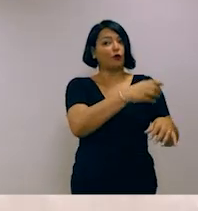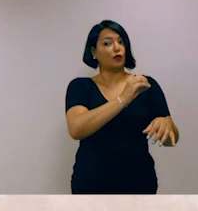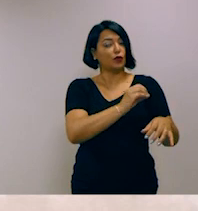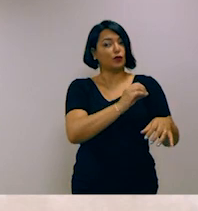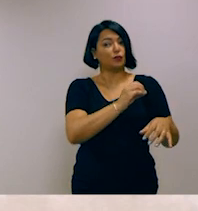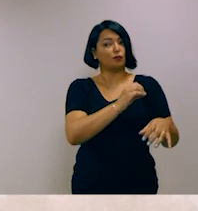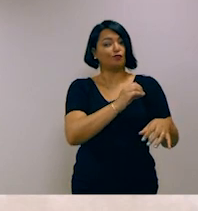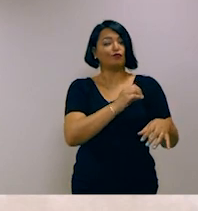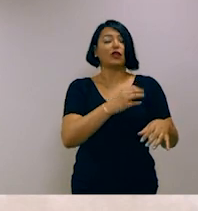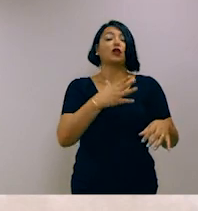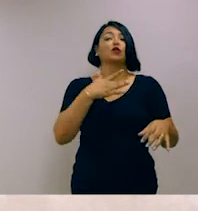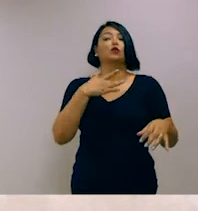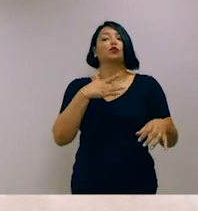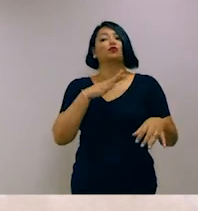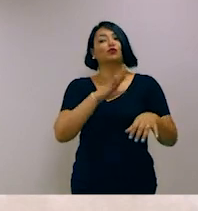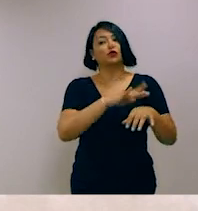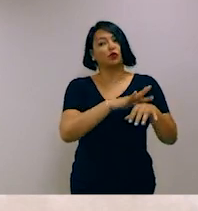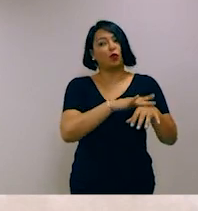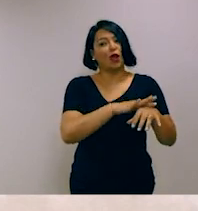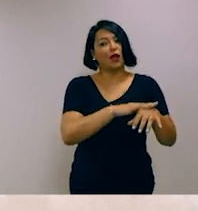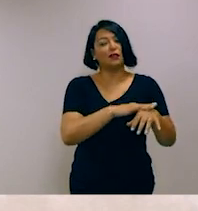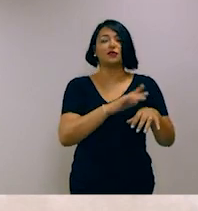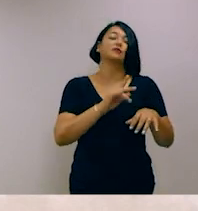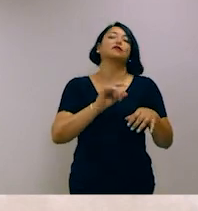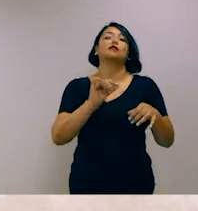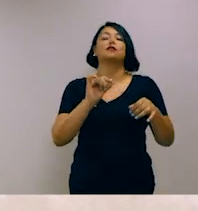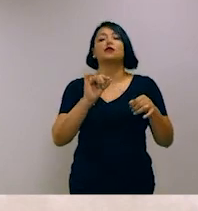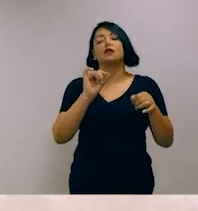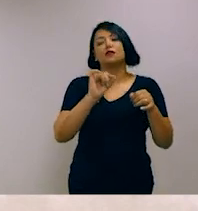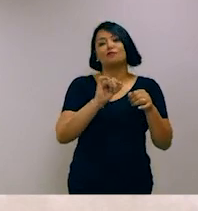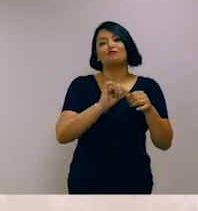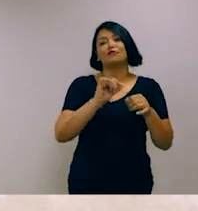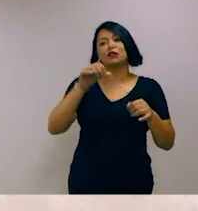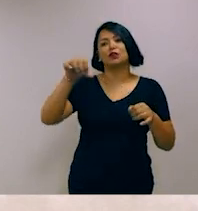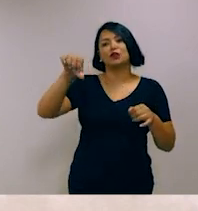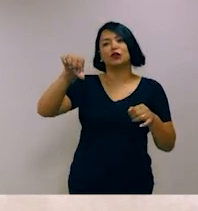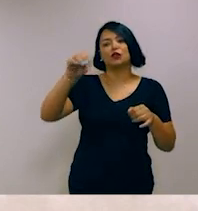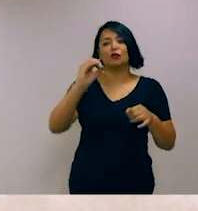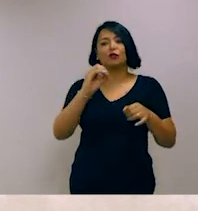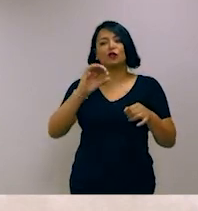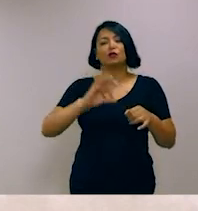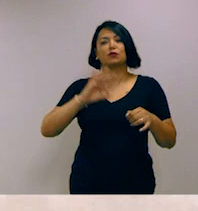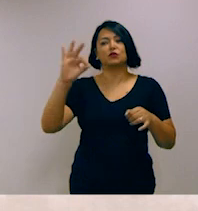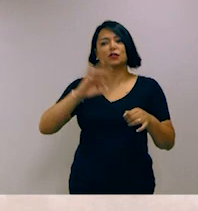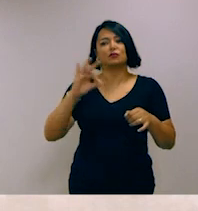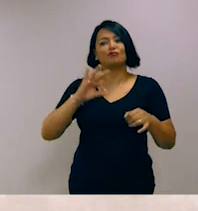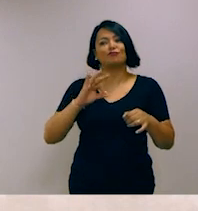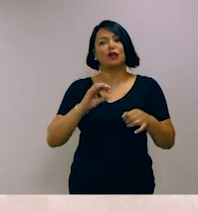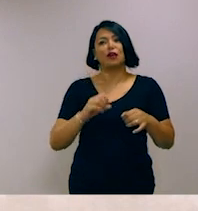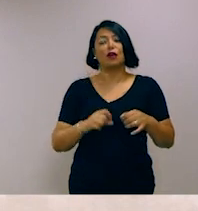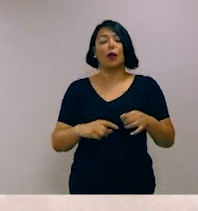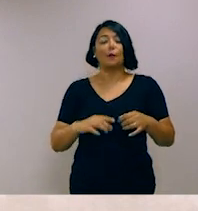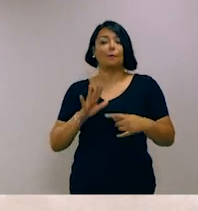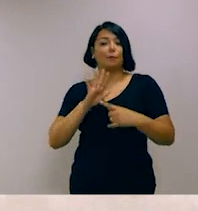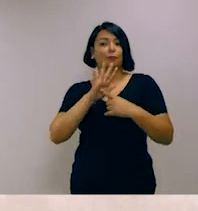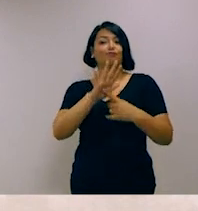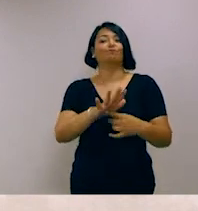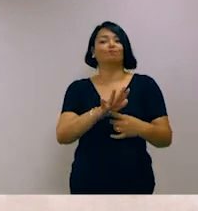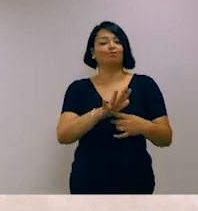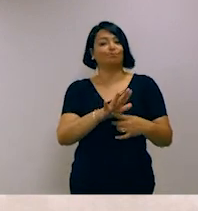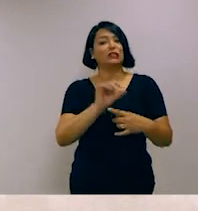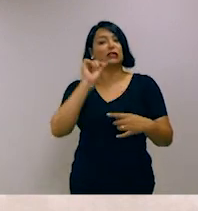90% received a positive result. And so they were sick, and then when we gave them the test,